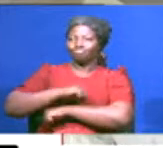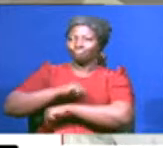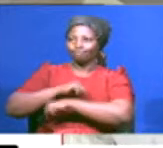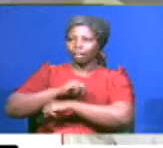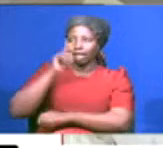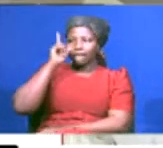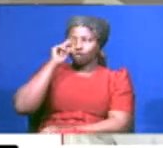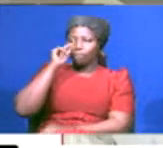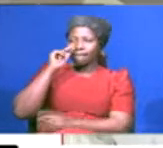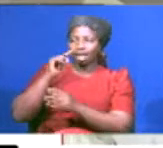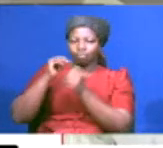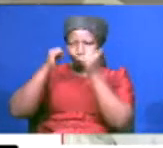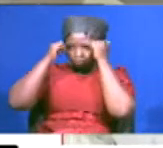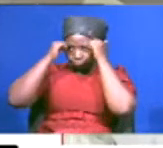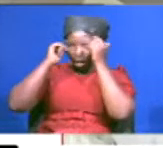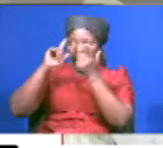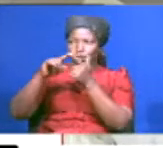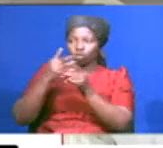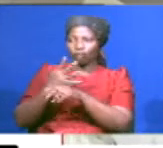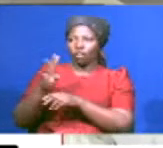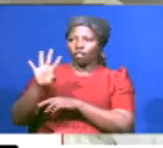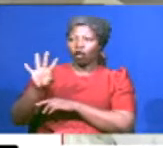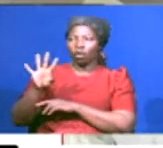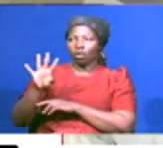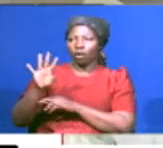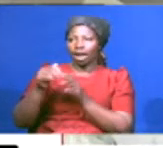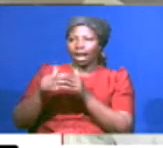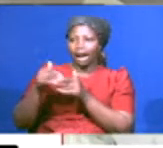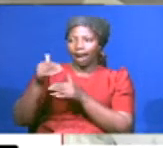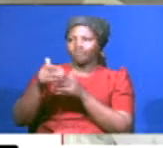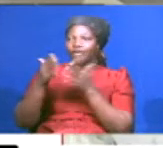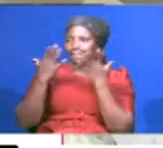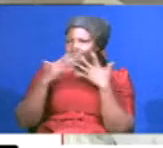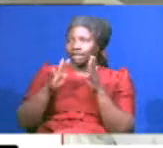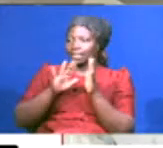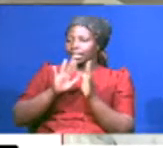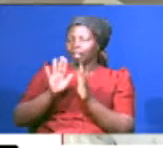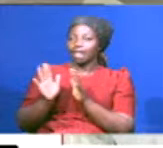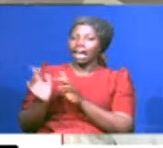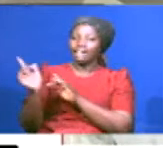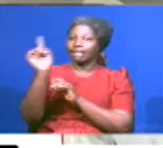up to Form 4. Mm-hmm. After I finished that, I came in Nairobi.